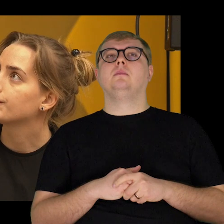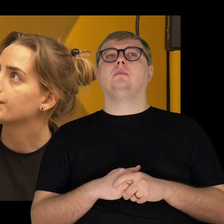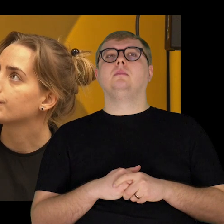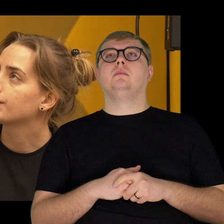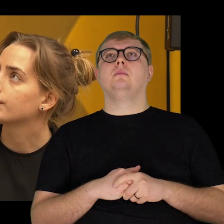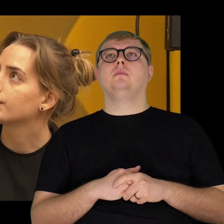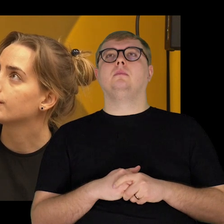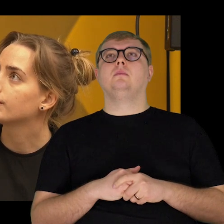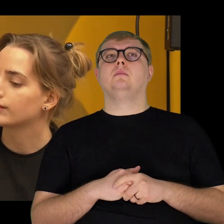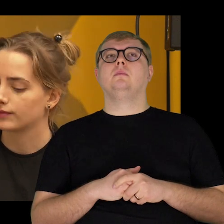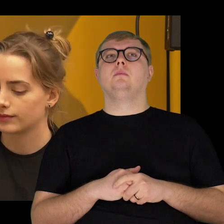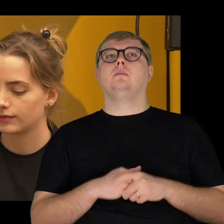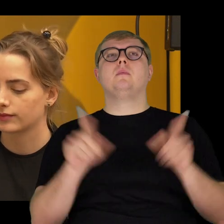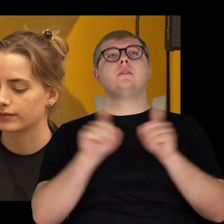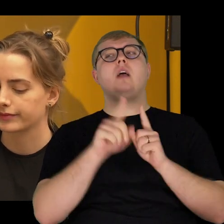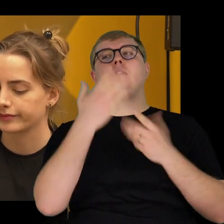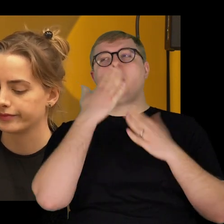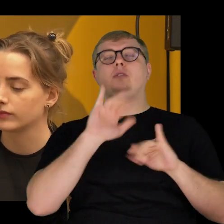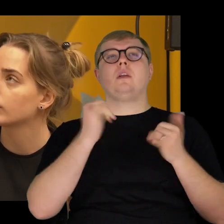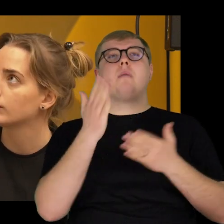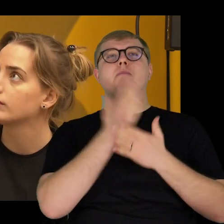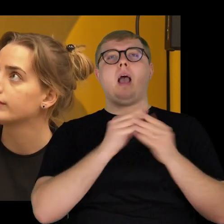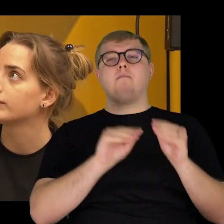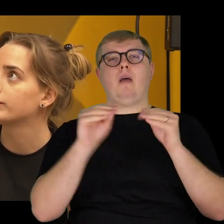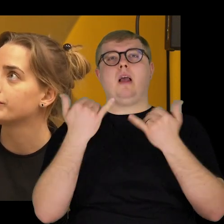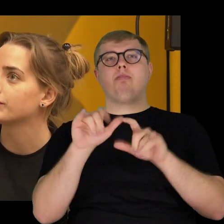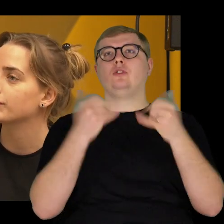bring the map into another time or into the future.